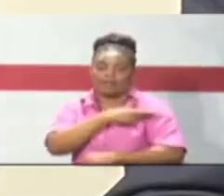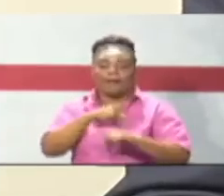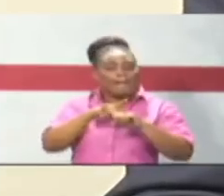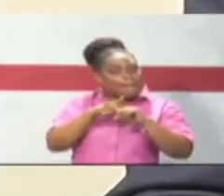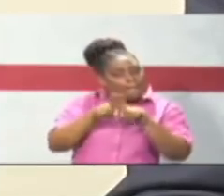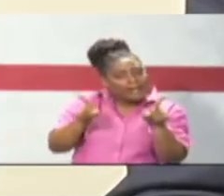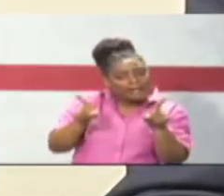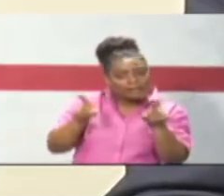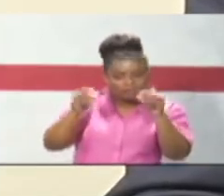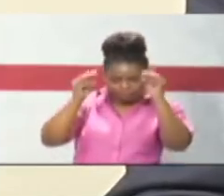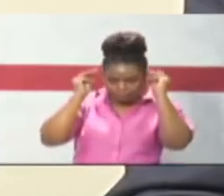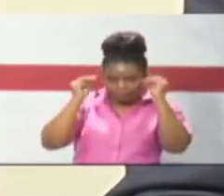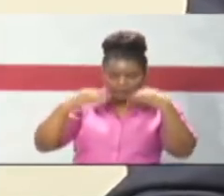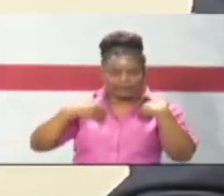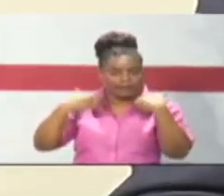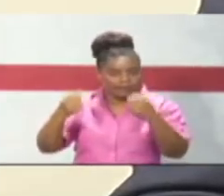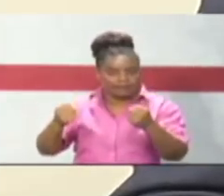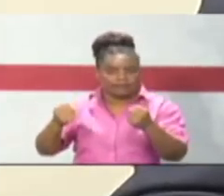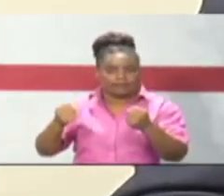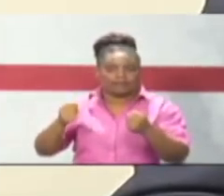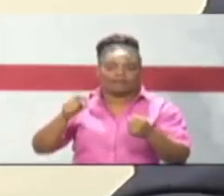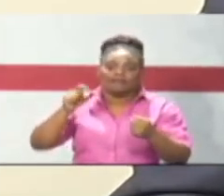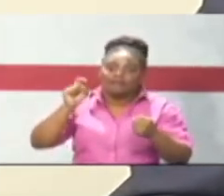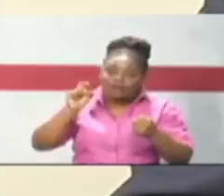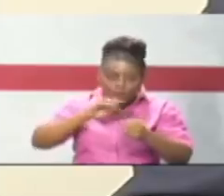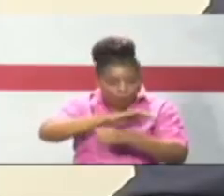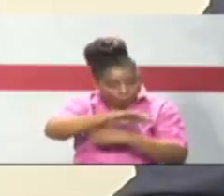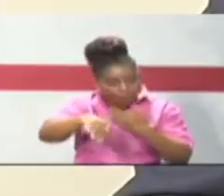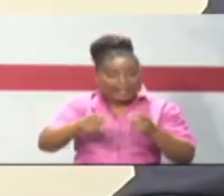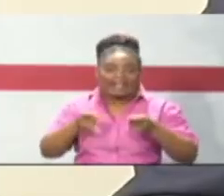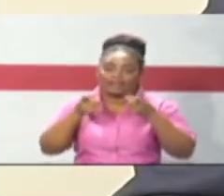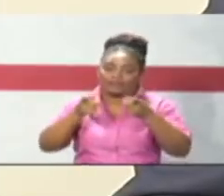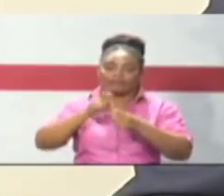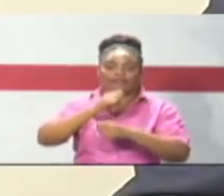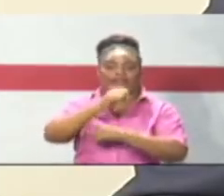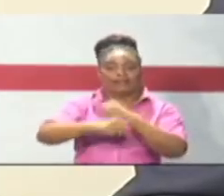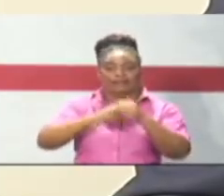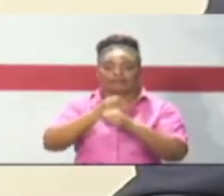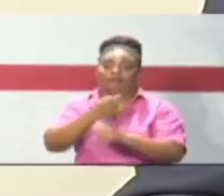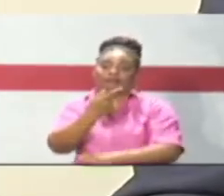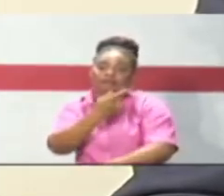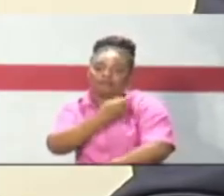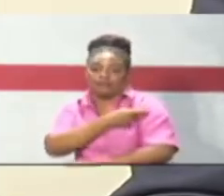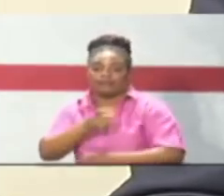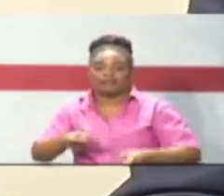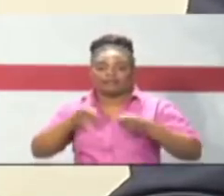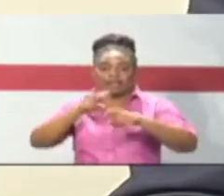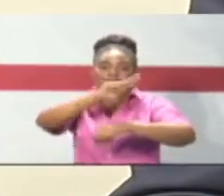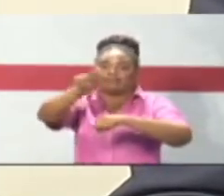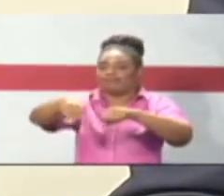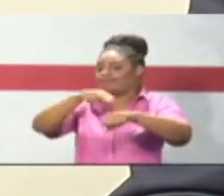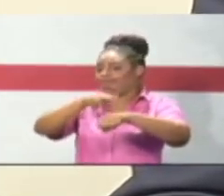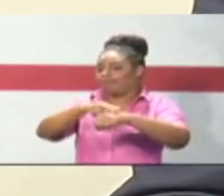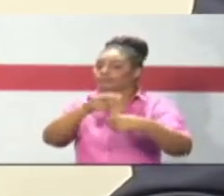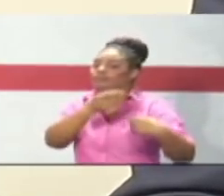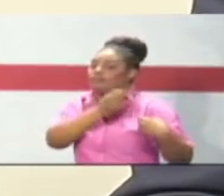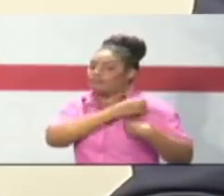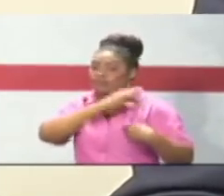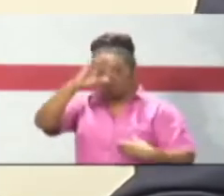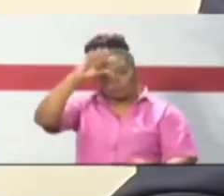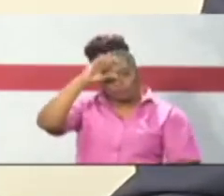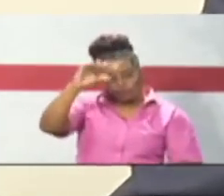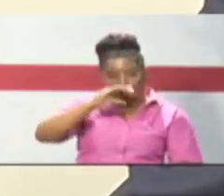Ministry of Health has made every brand of vaccine available to our defense forces, Coast Guard, police,